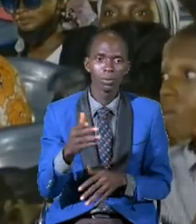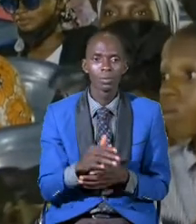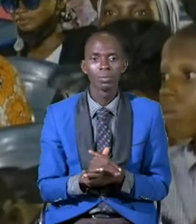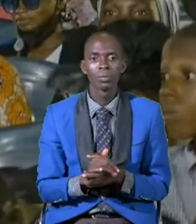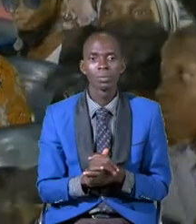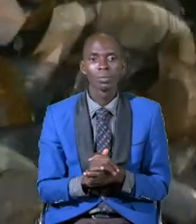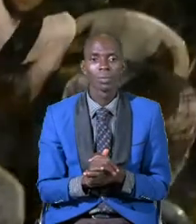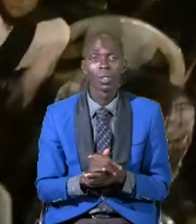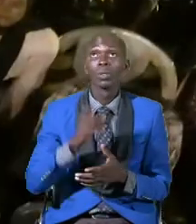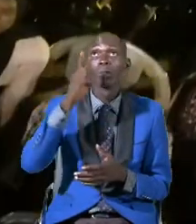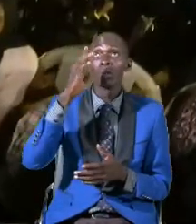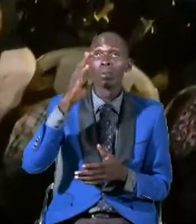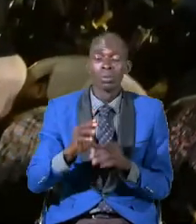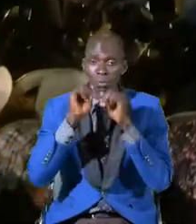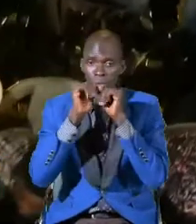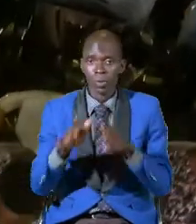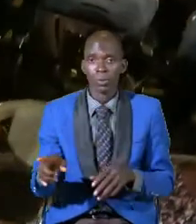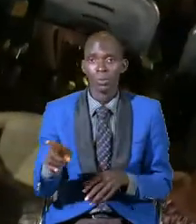God bless you there.